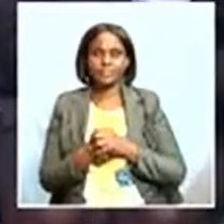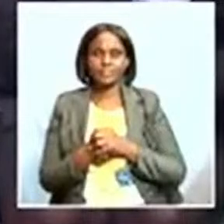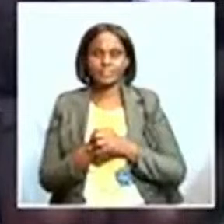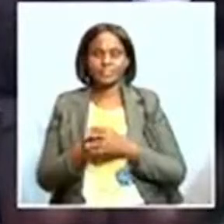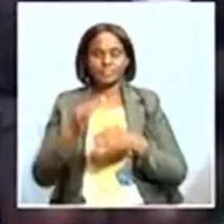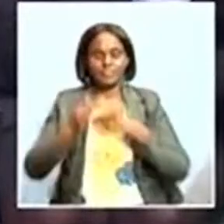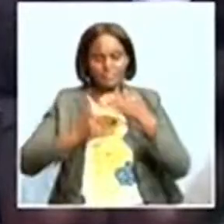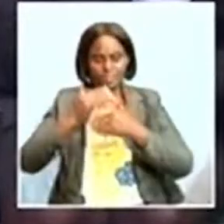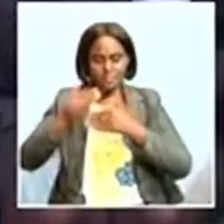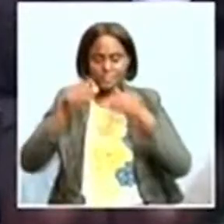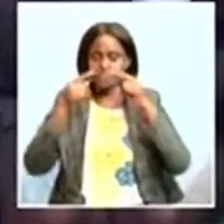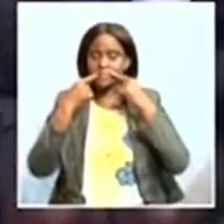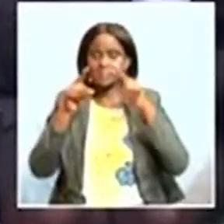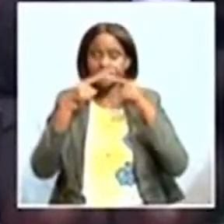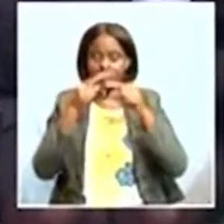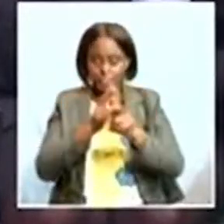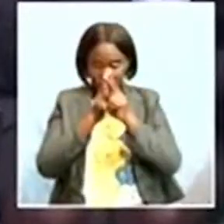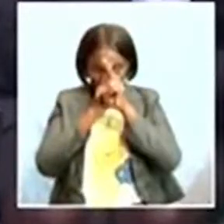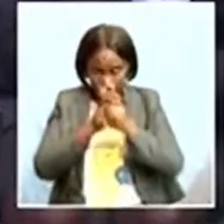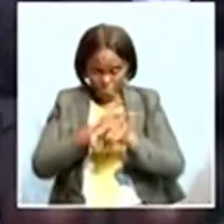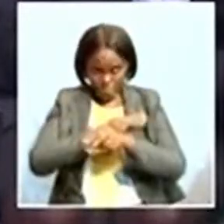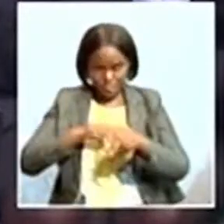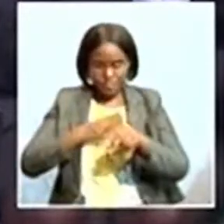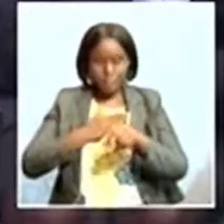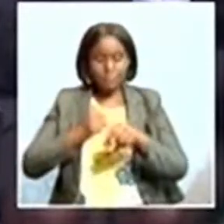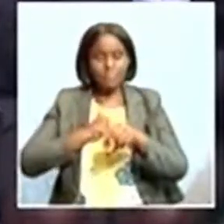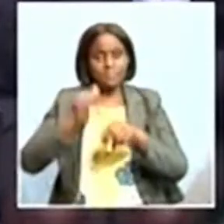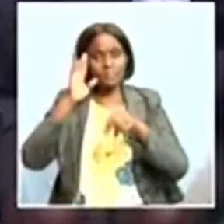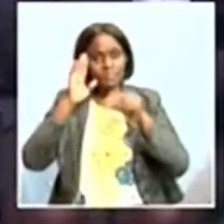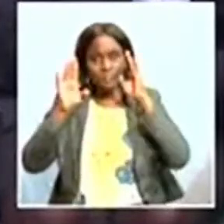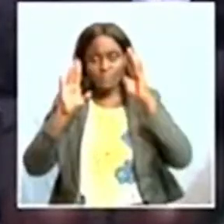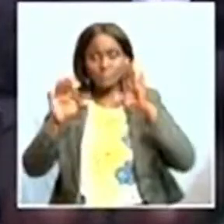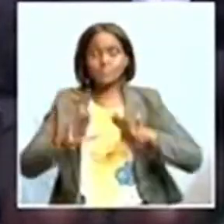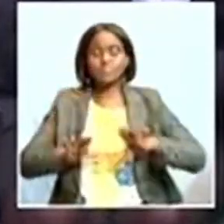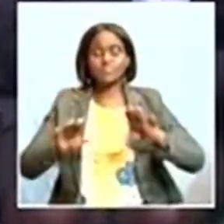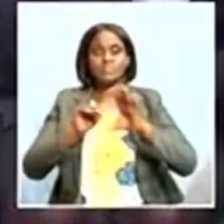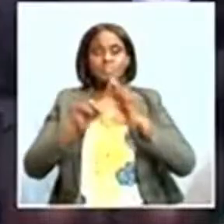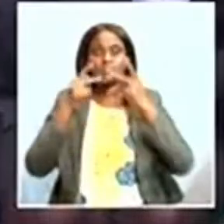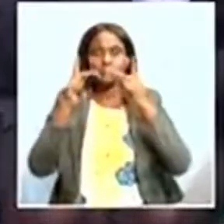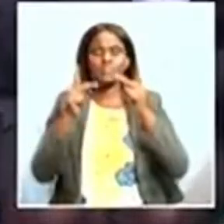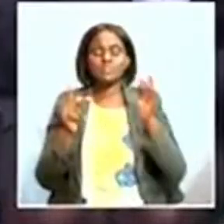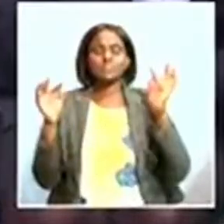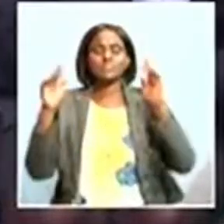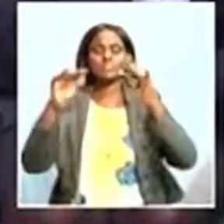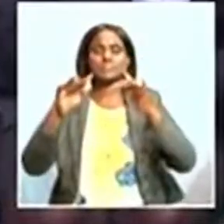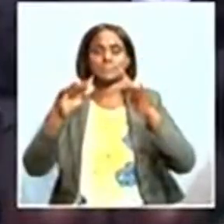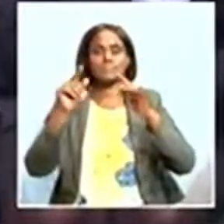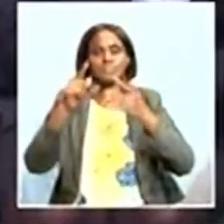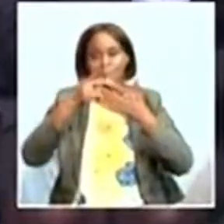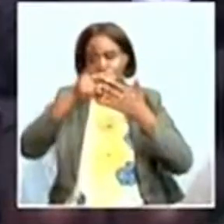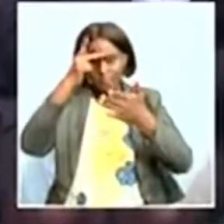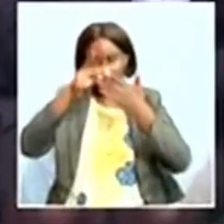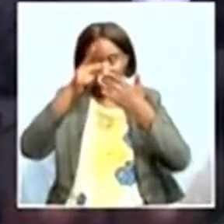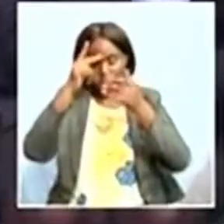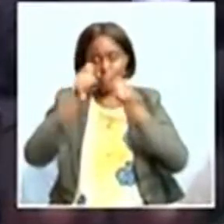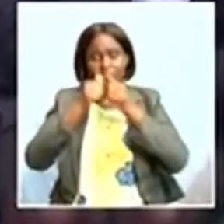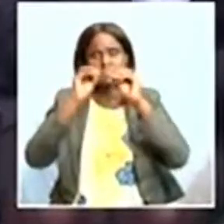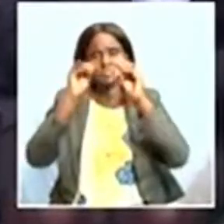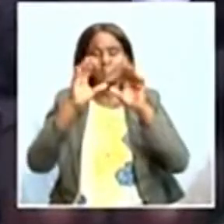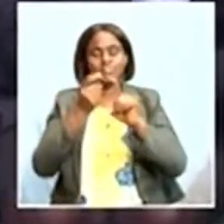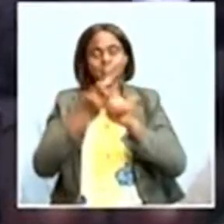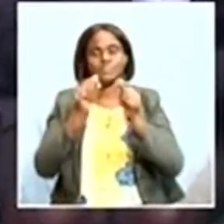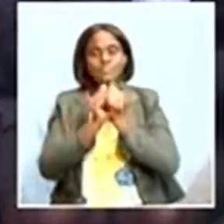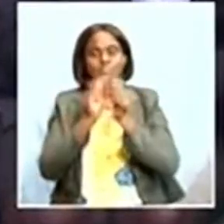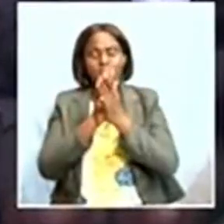The next announcement, honorable members, I wish to recognize the presence in the public gallery of pupils and teachers from